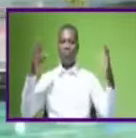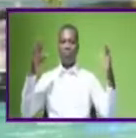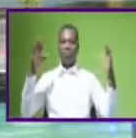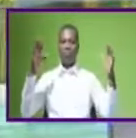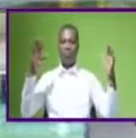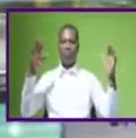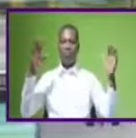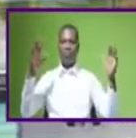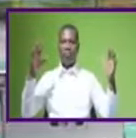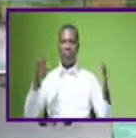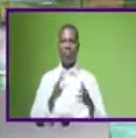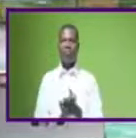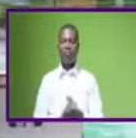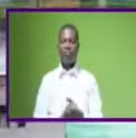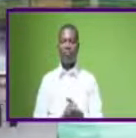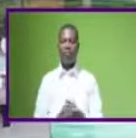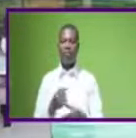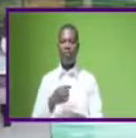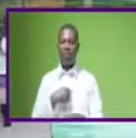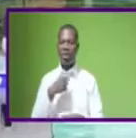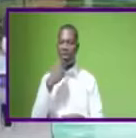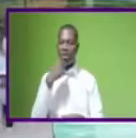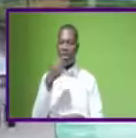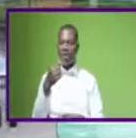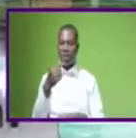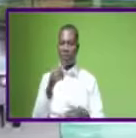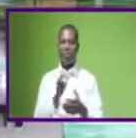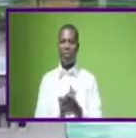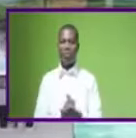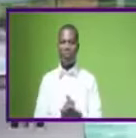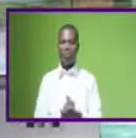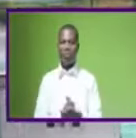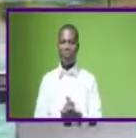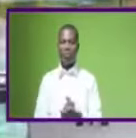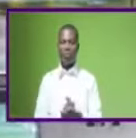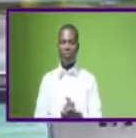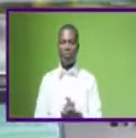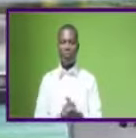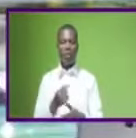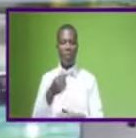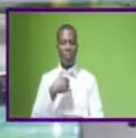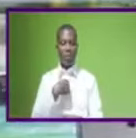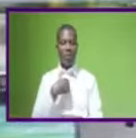power of the Holy Ghost. Maka, I have said this already.